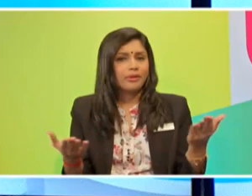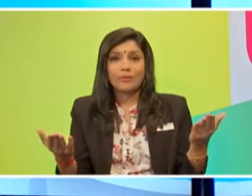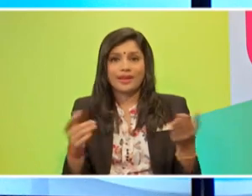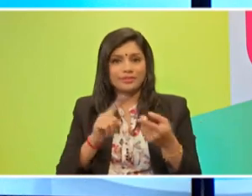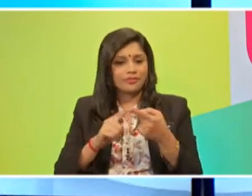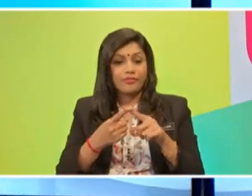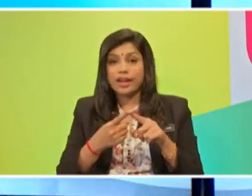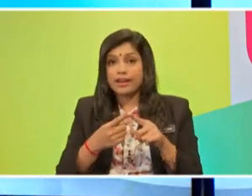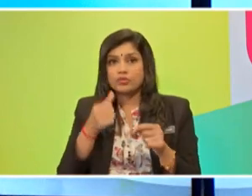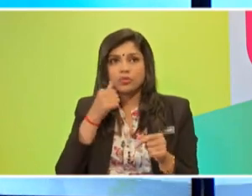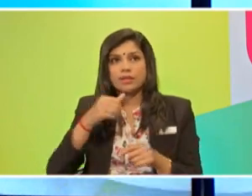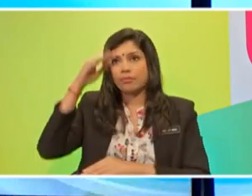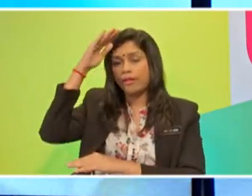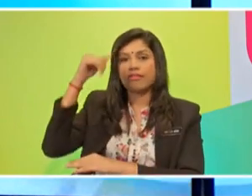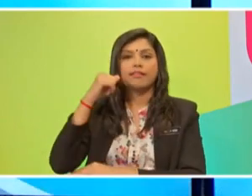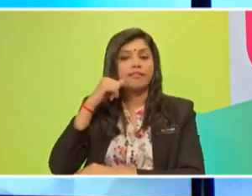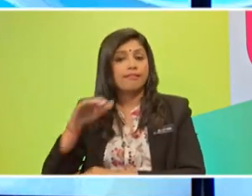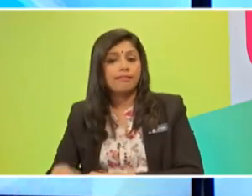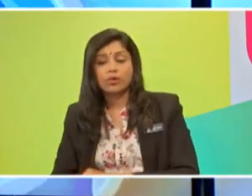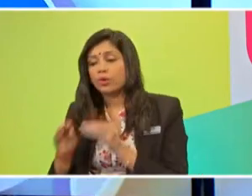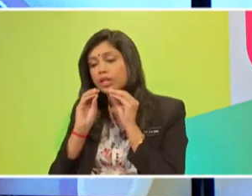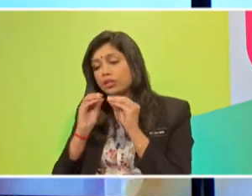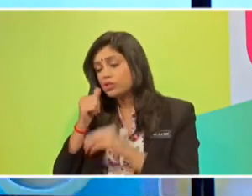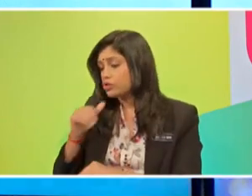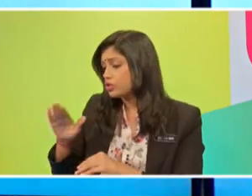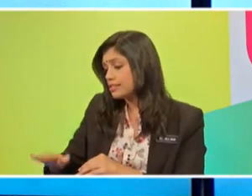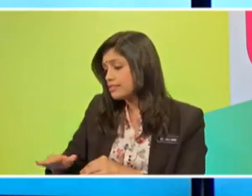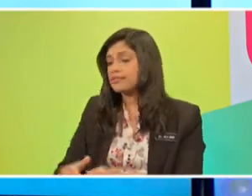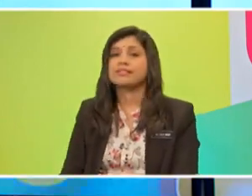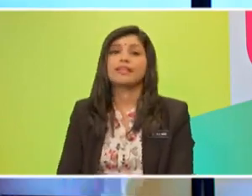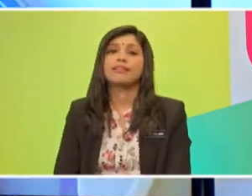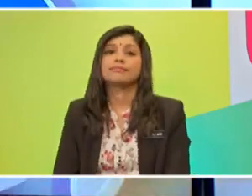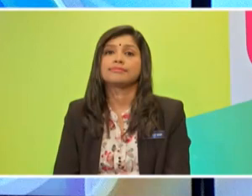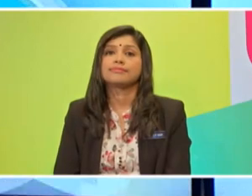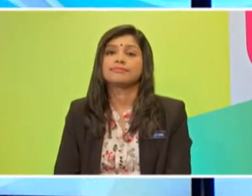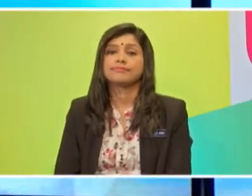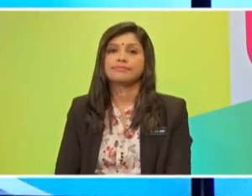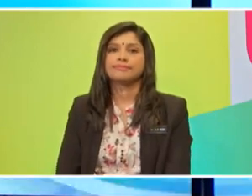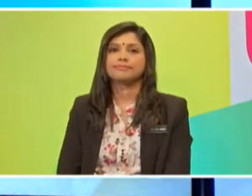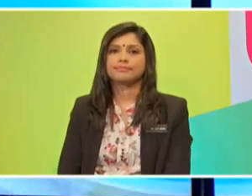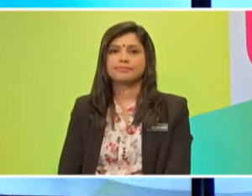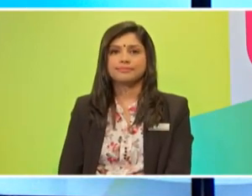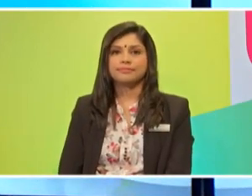learn together. Yes, Sean. Yes. And also, aside from this,